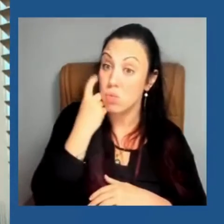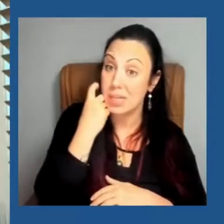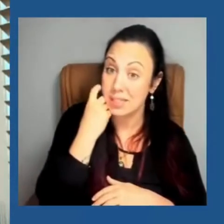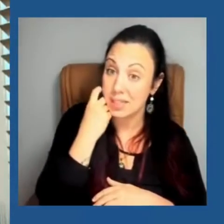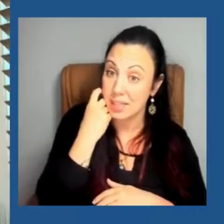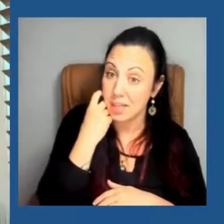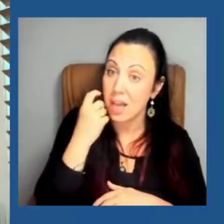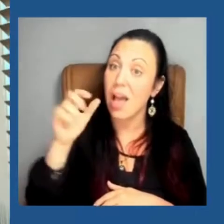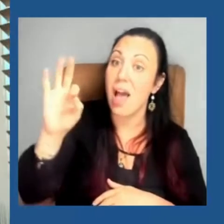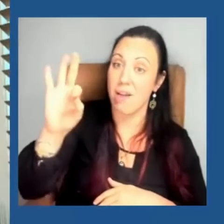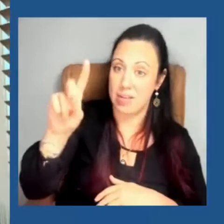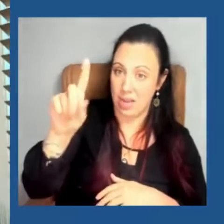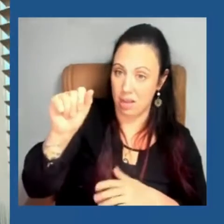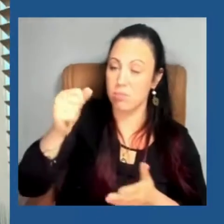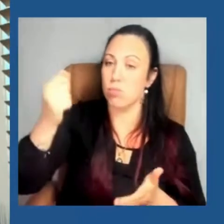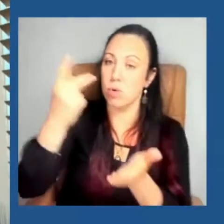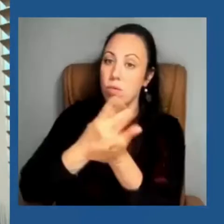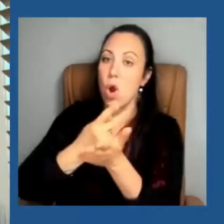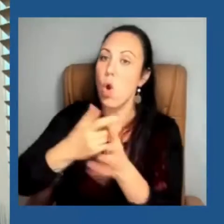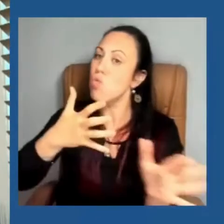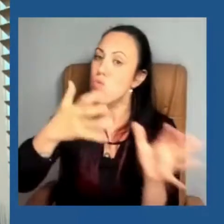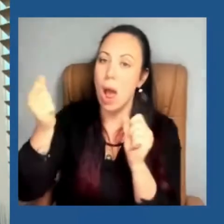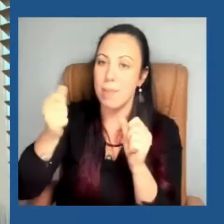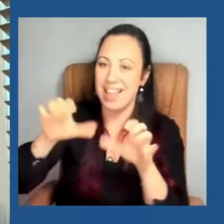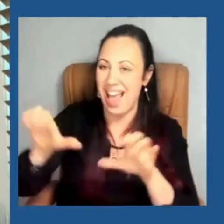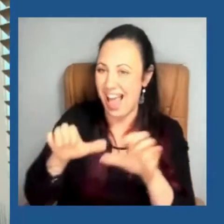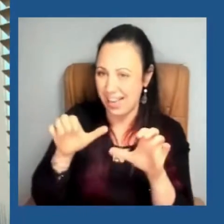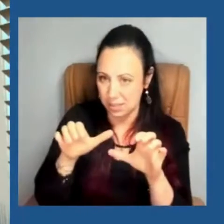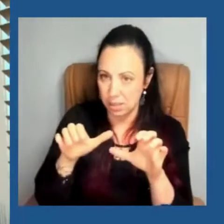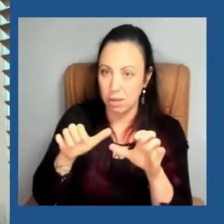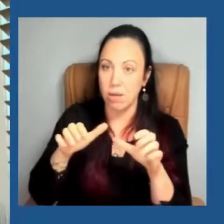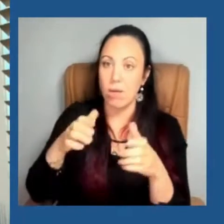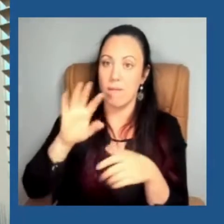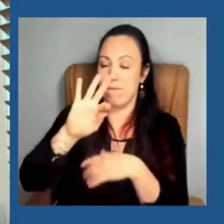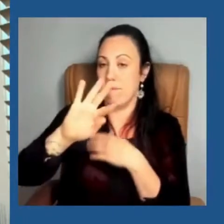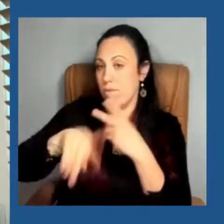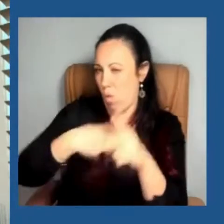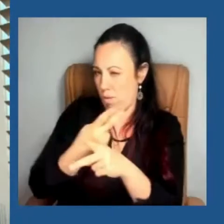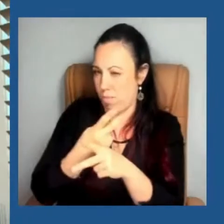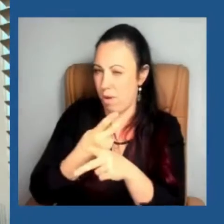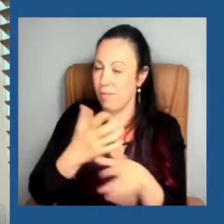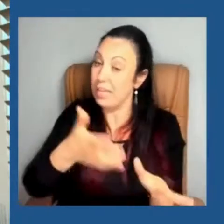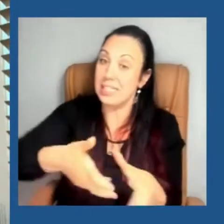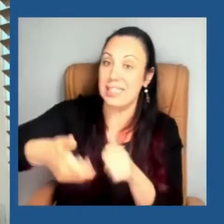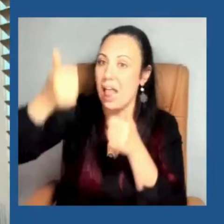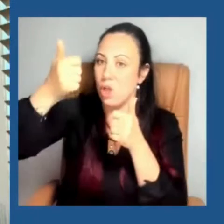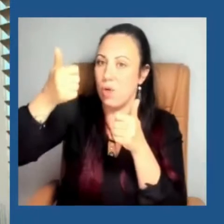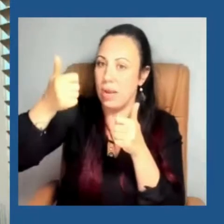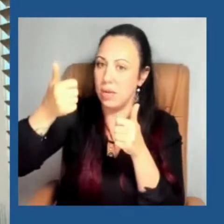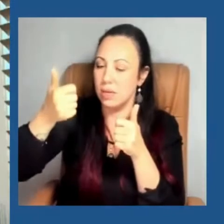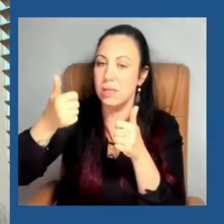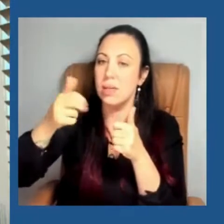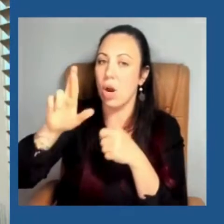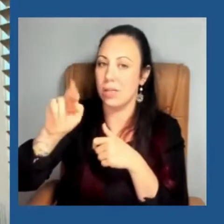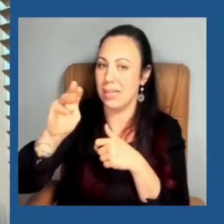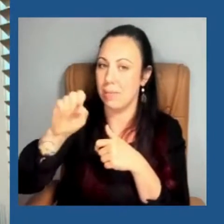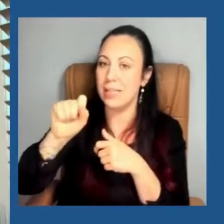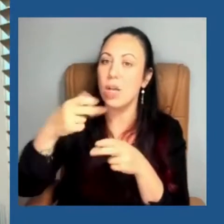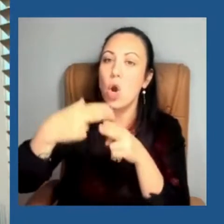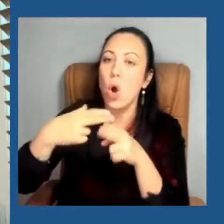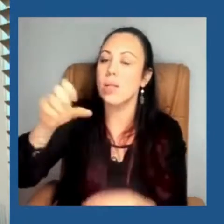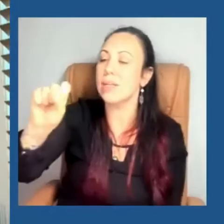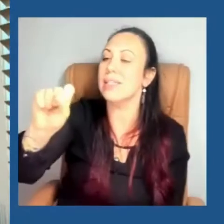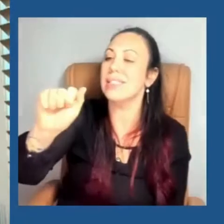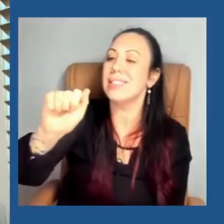FDA cleared a rapidly acting form of accelerated TMS for treatment-resistant depression called SAINT. With